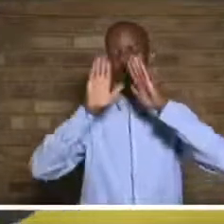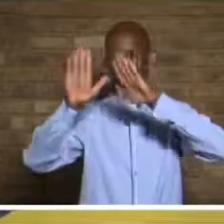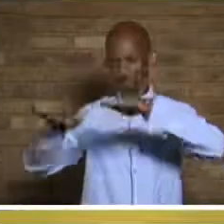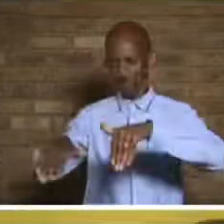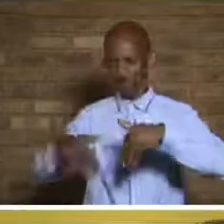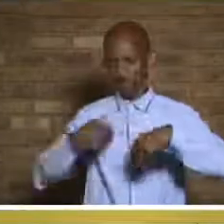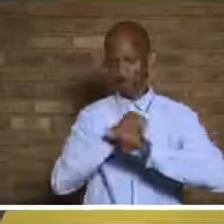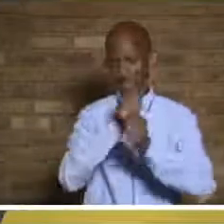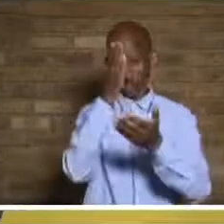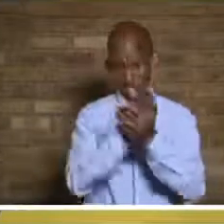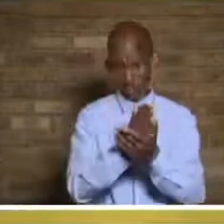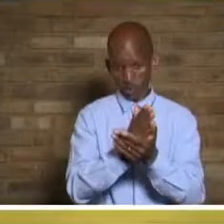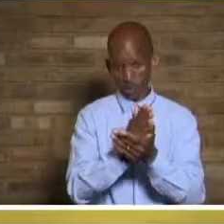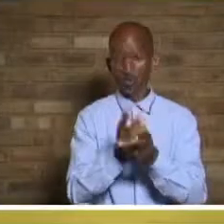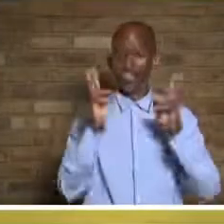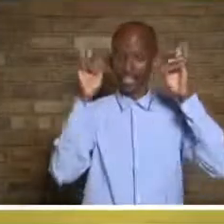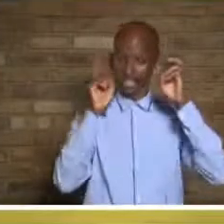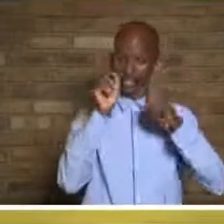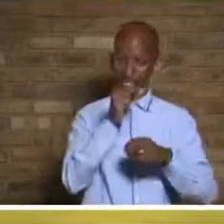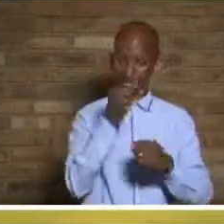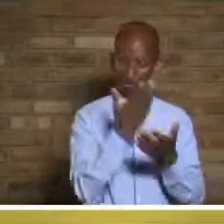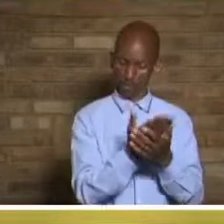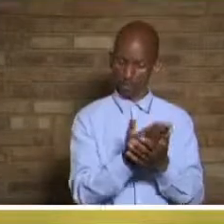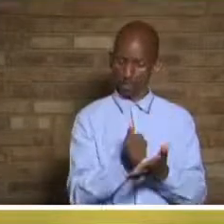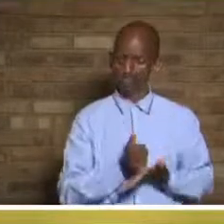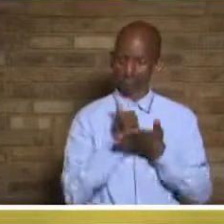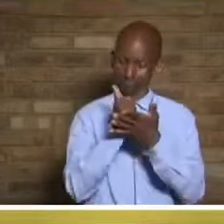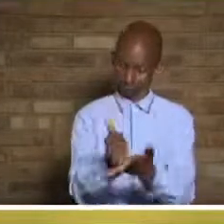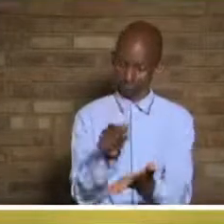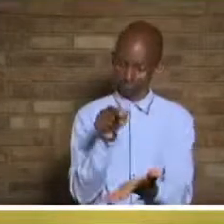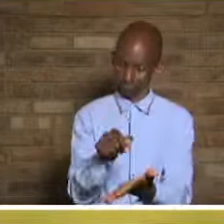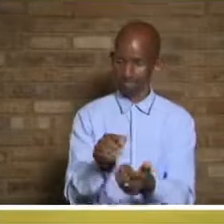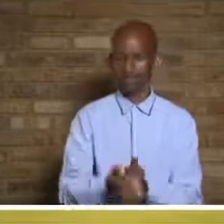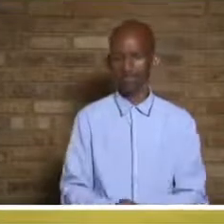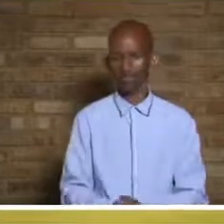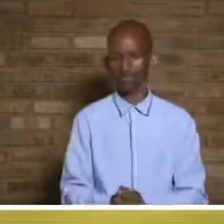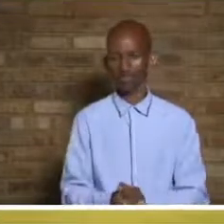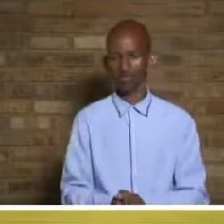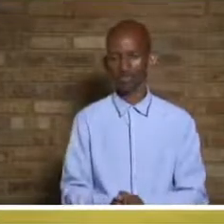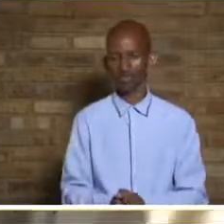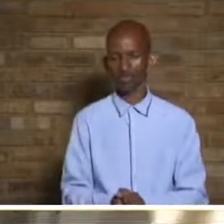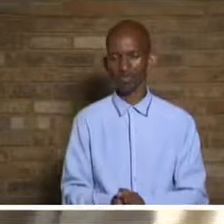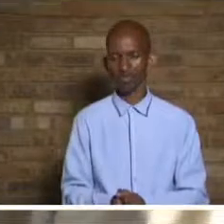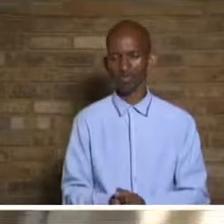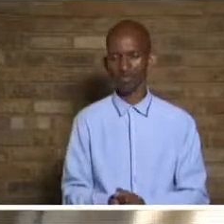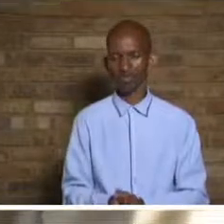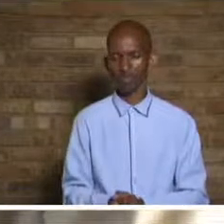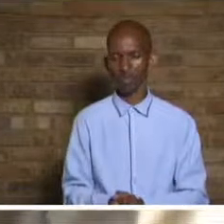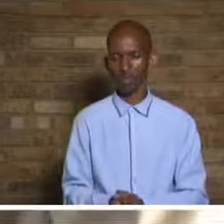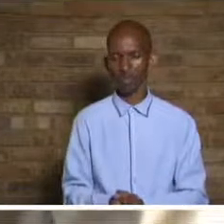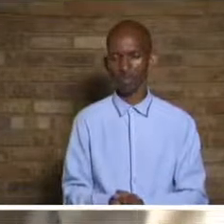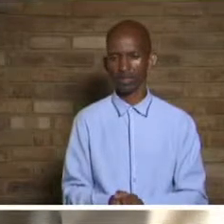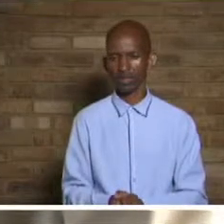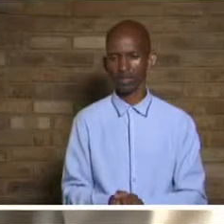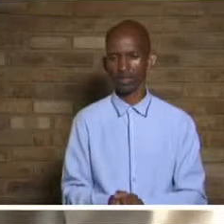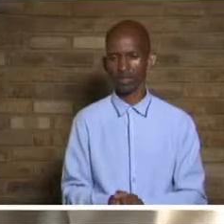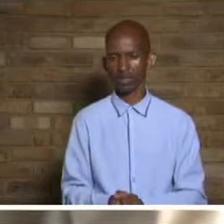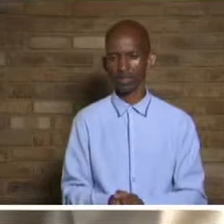that those issues are attended to. Amalungu eParliament awaqiniseke ukuthi lezo yindaba nalo mdate eshiwo iyasukunyelwa